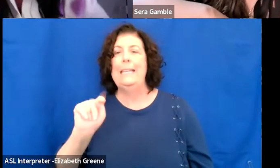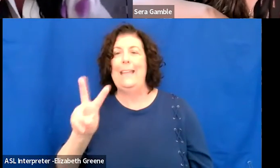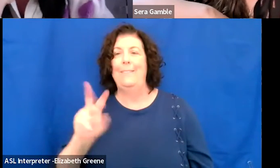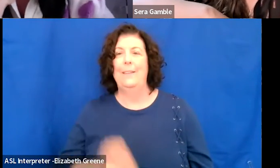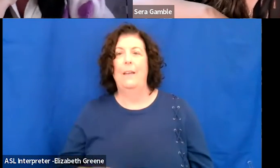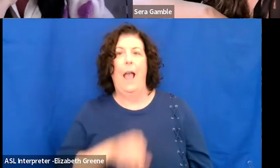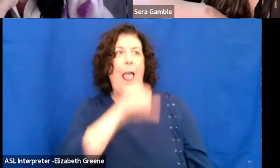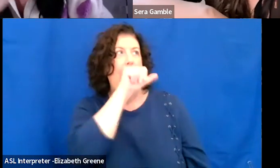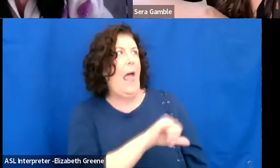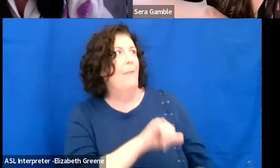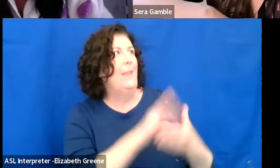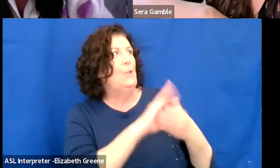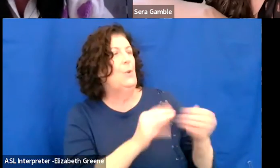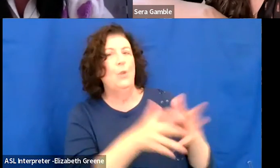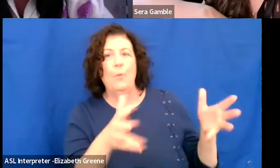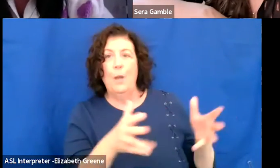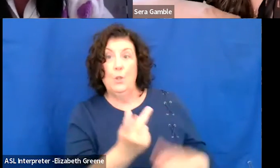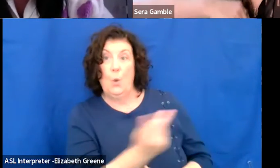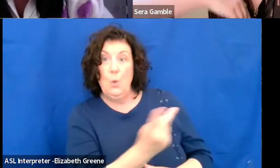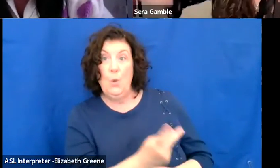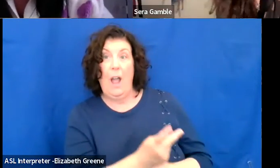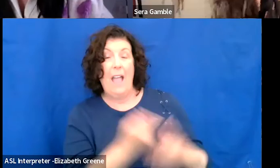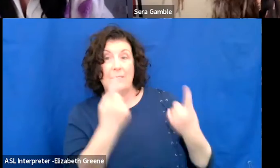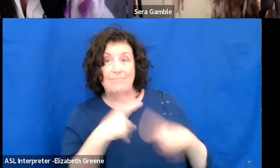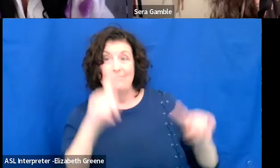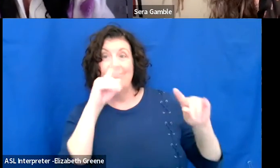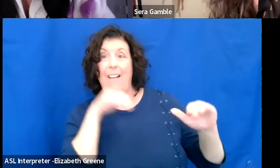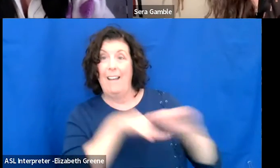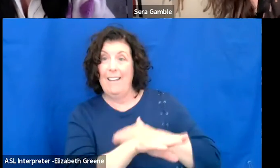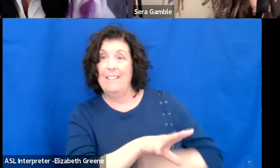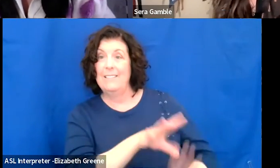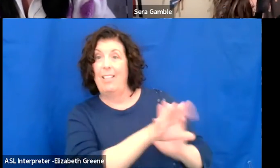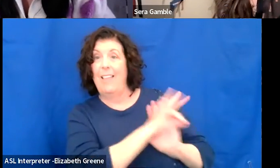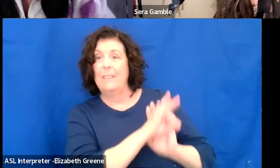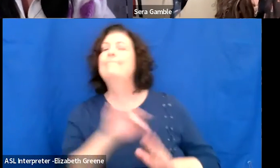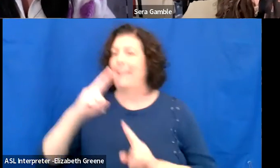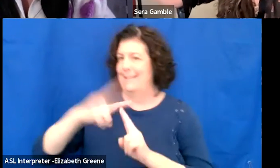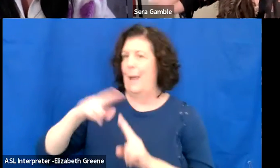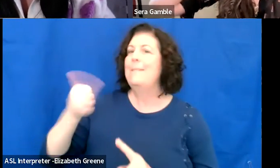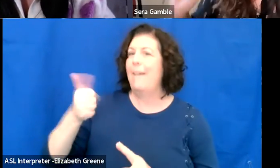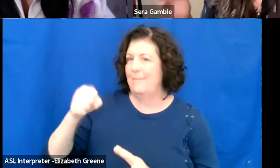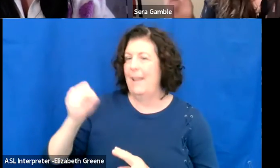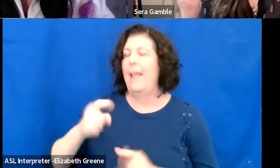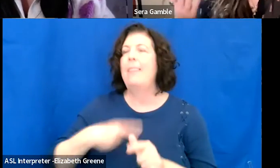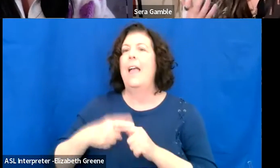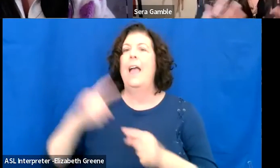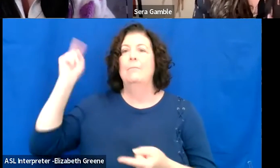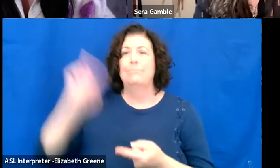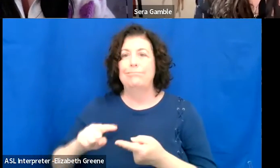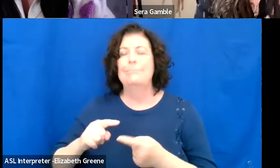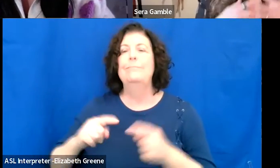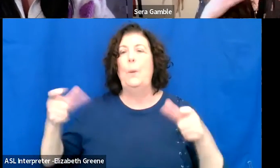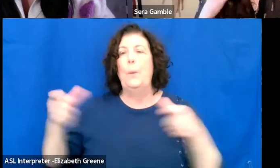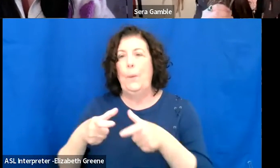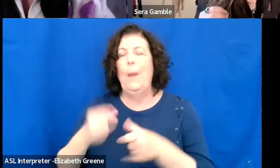I love this so much. So you guys got in. Yeah, we were in the top 10. And then we were in the final four, and what that meant was